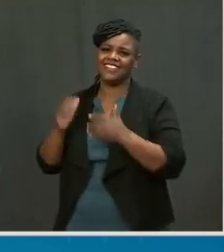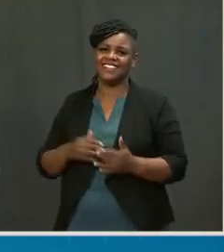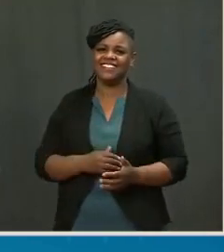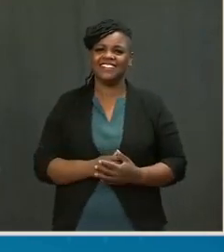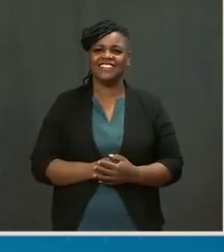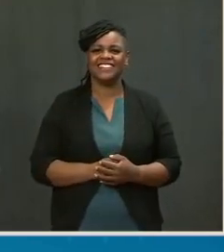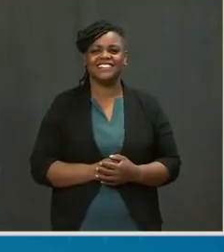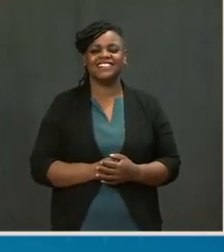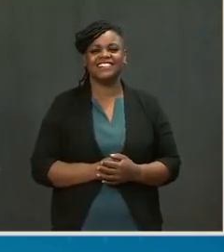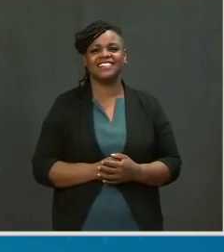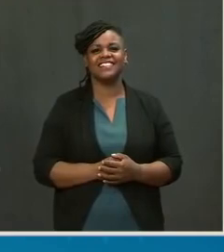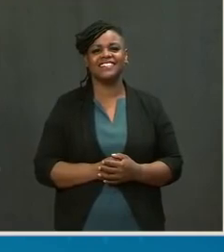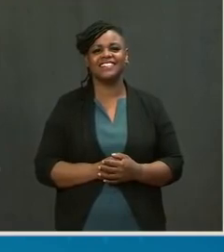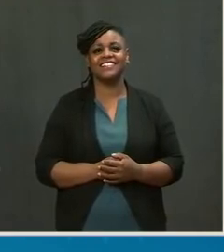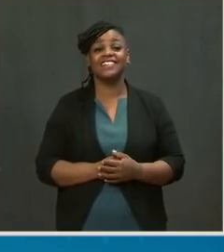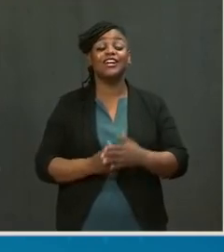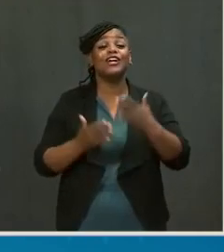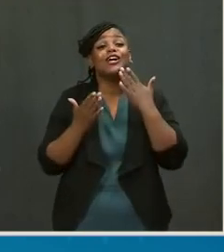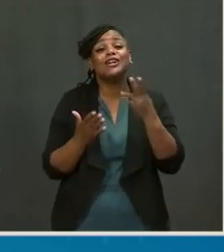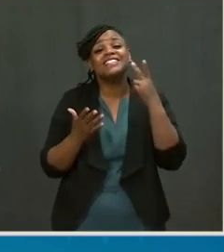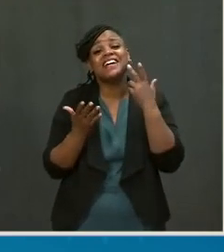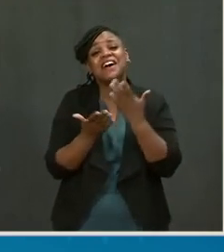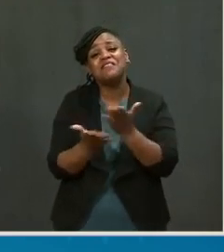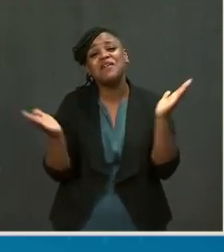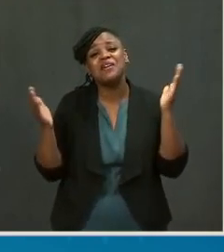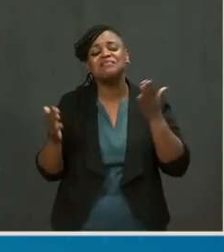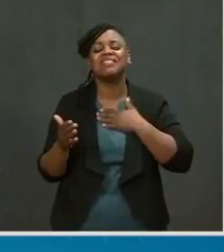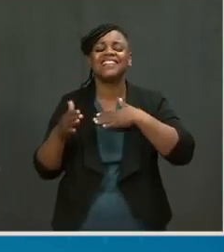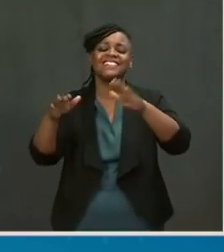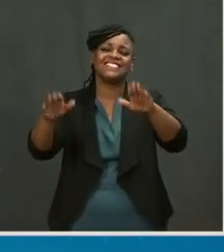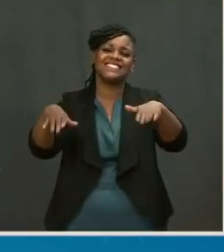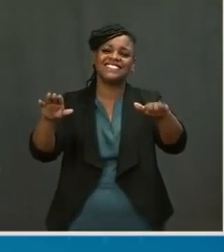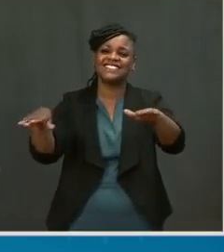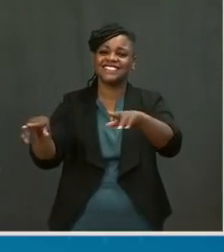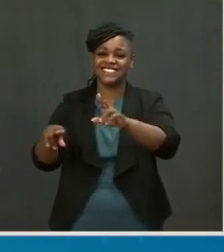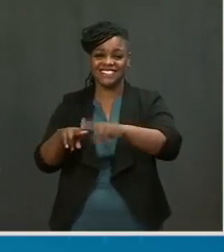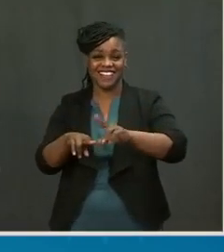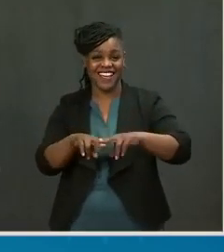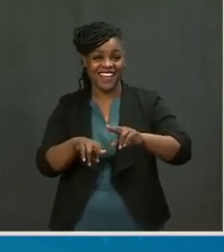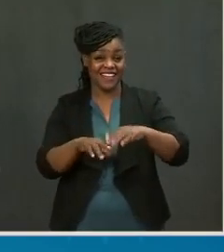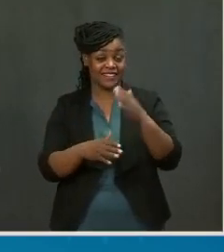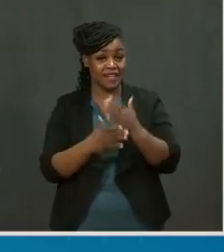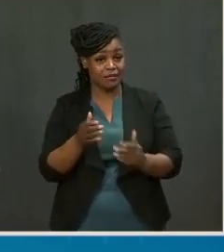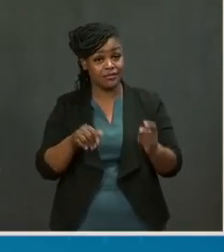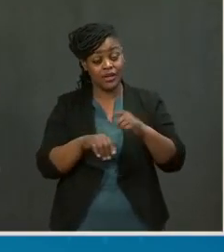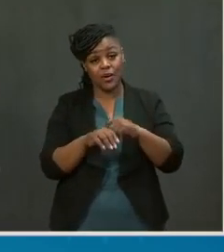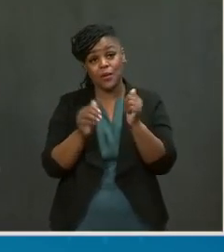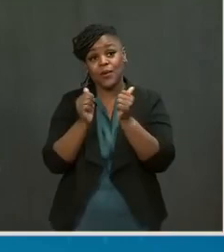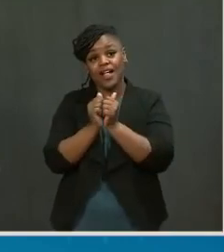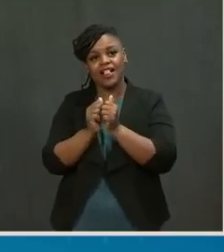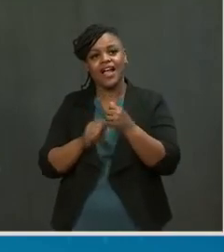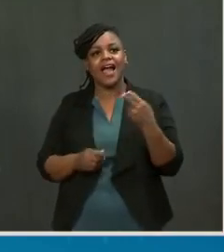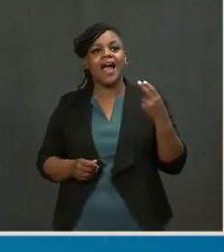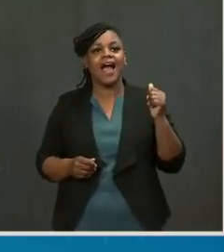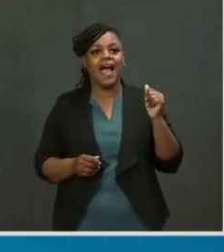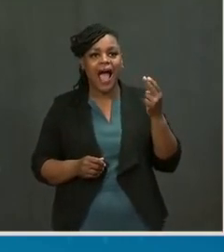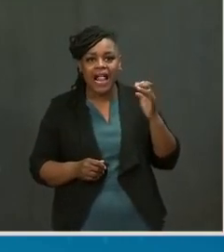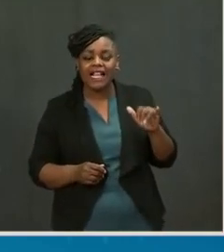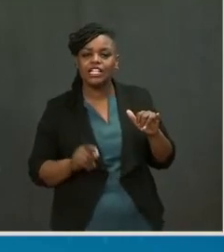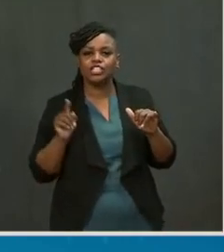It's good to see everyone. Please have a seat. I spent some time with Haley where she was describing her